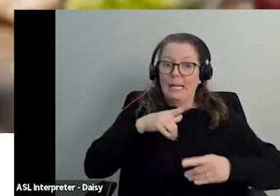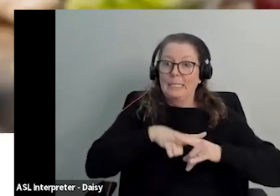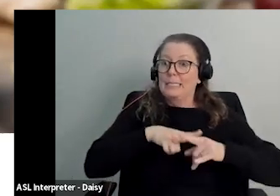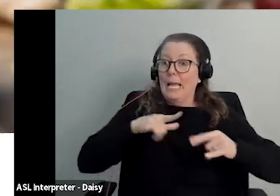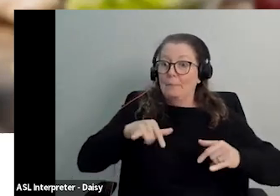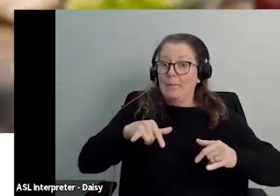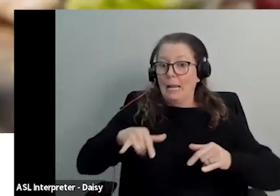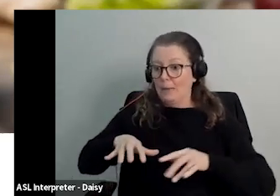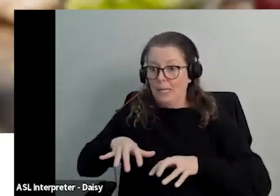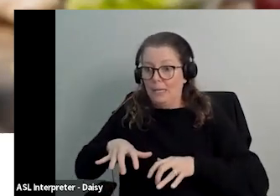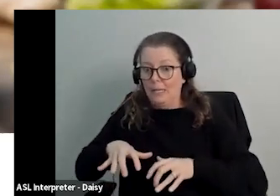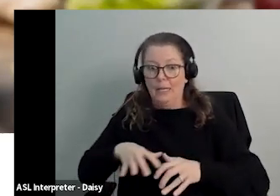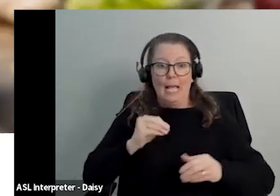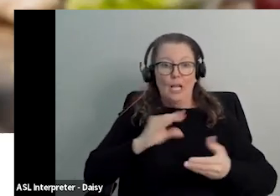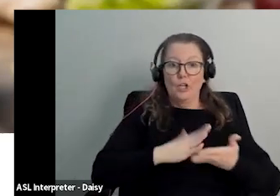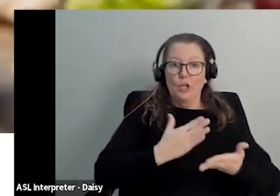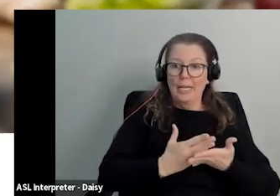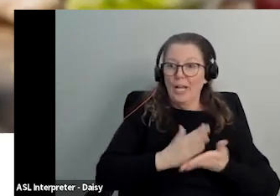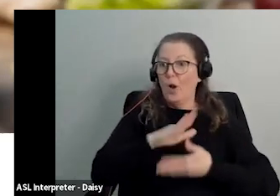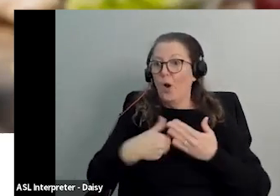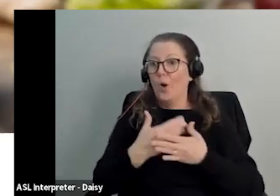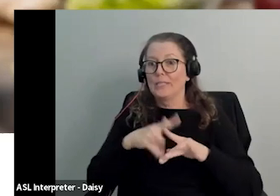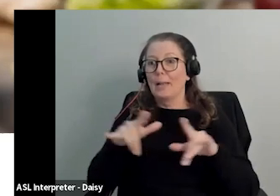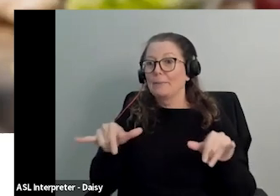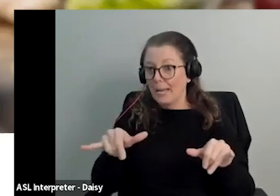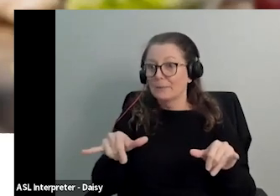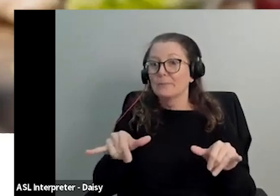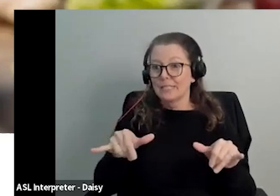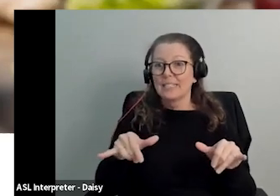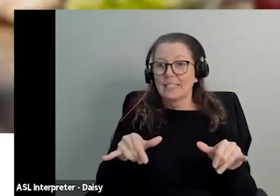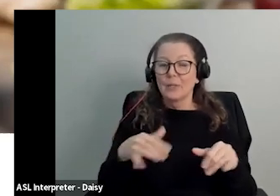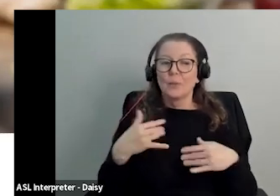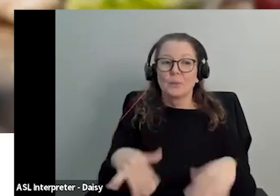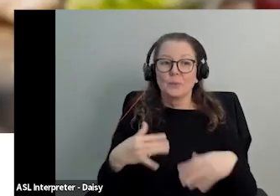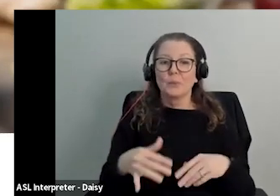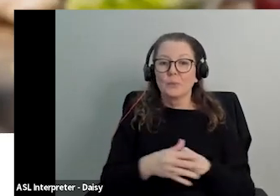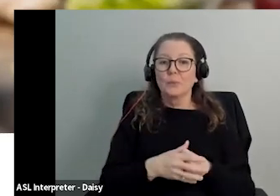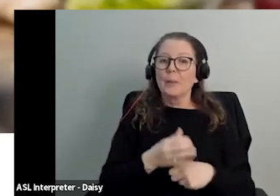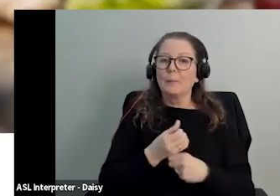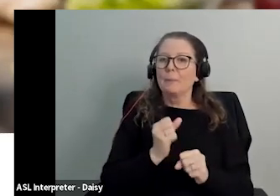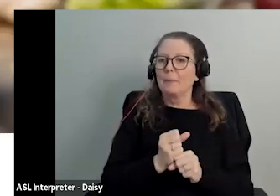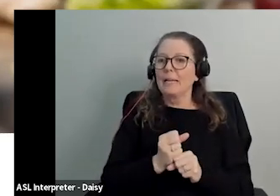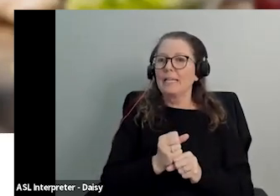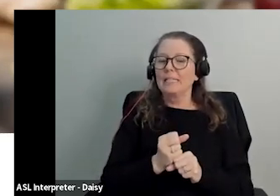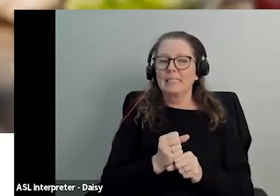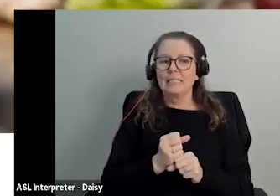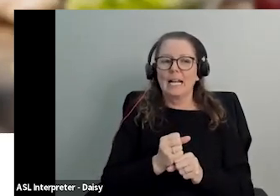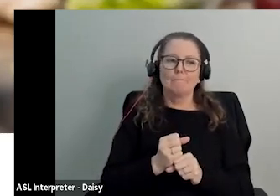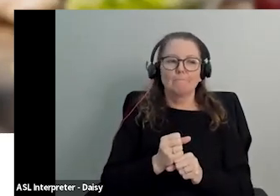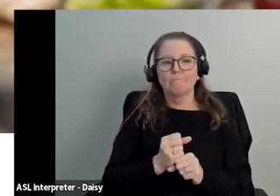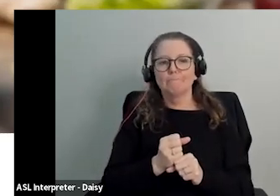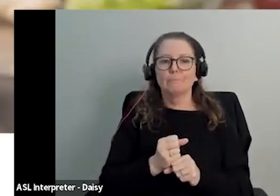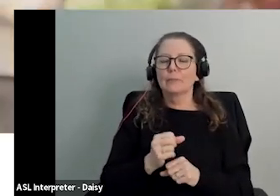also working at the computer and cooking it all at the same time. And so these are the things that can really make disabilities um,